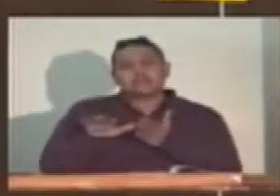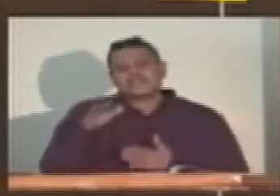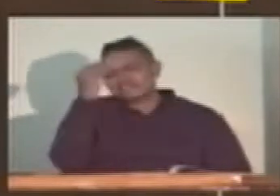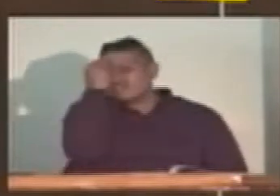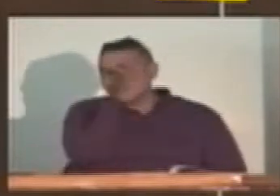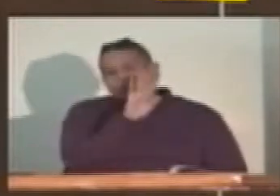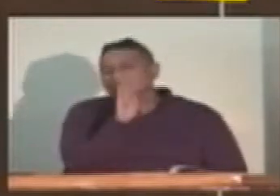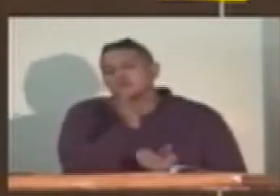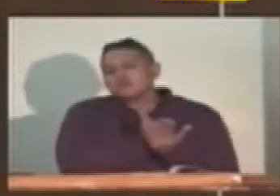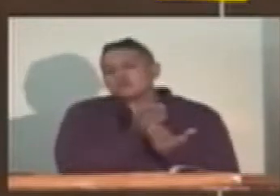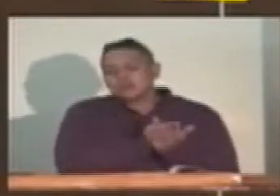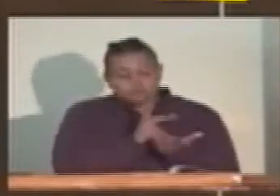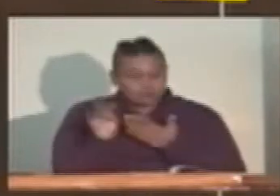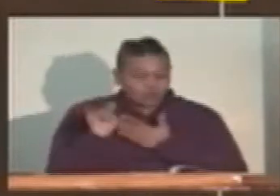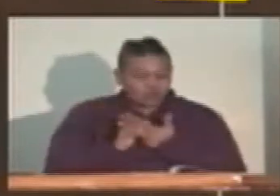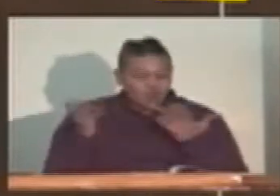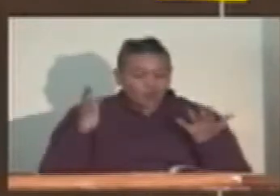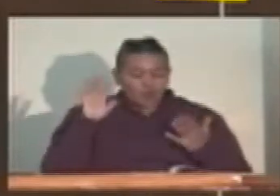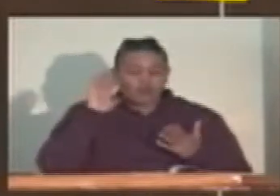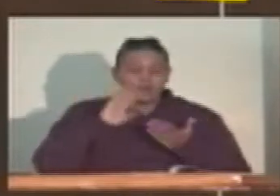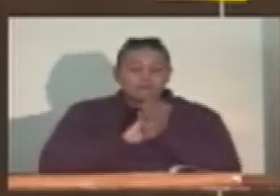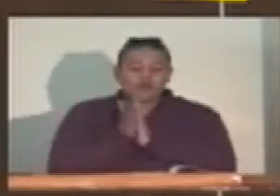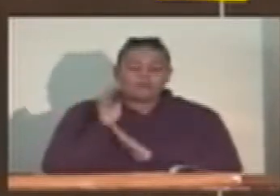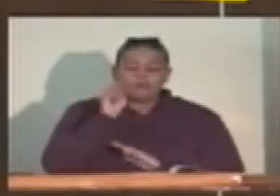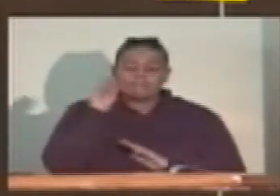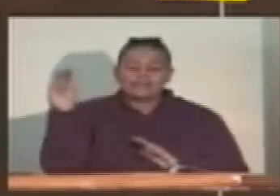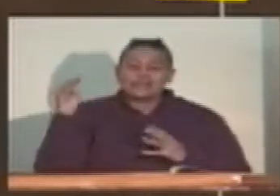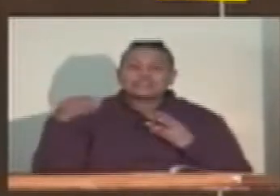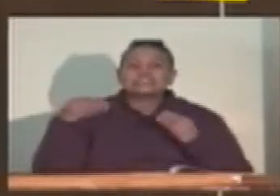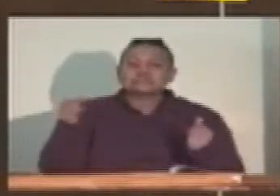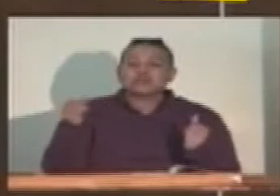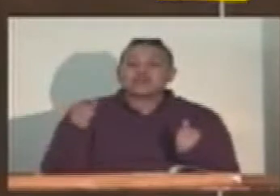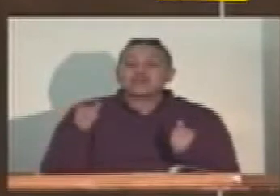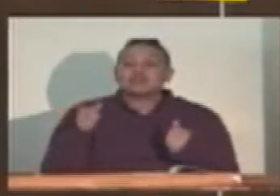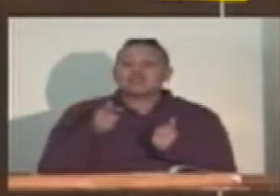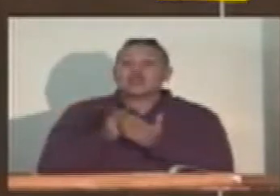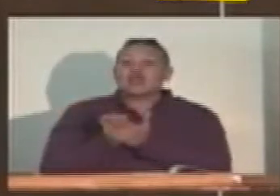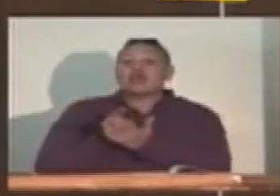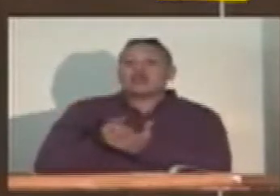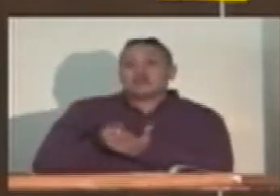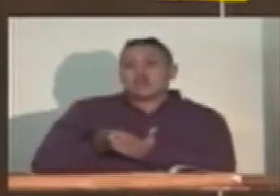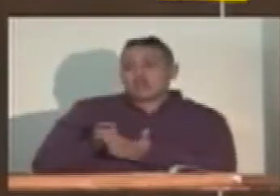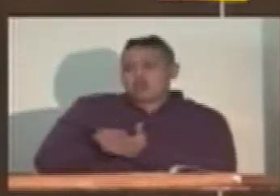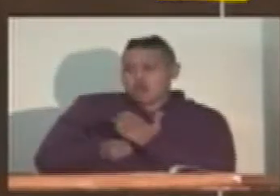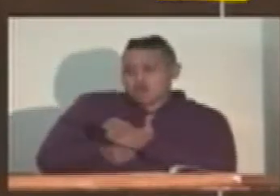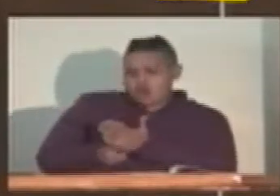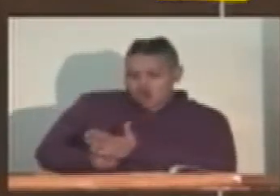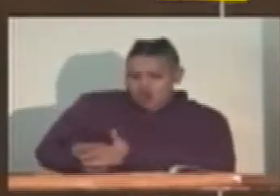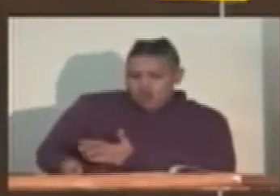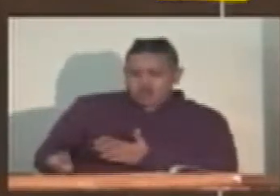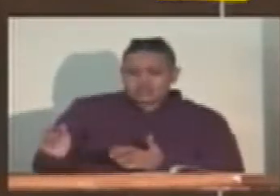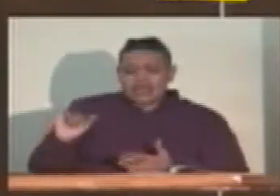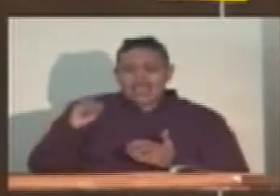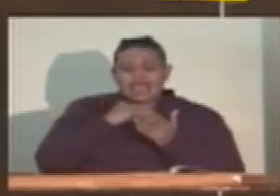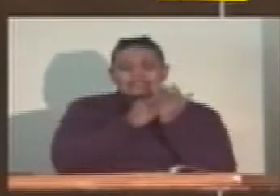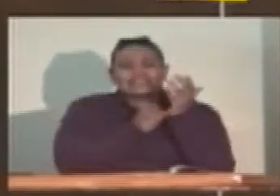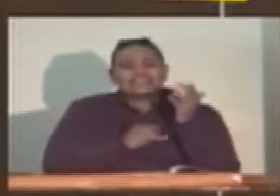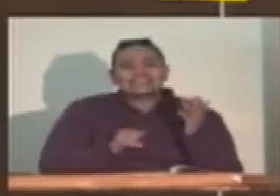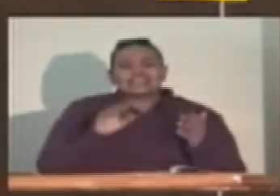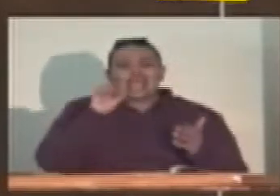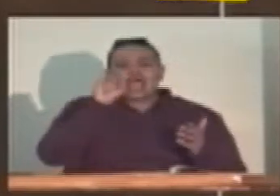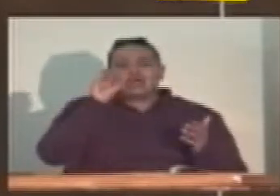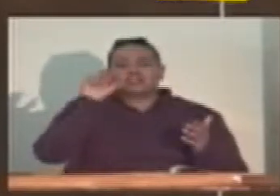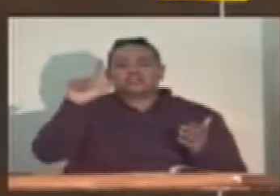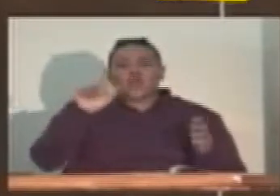to taxpayers what will become of the millions spent on preliminary costs, such as designs